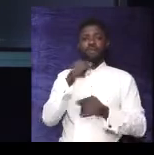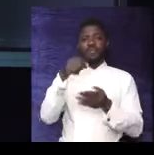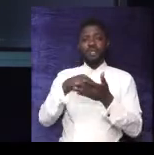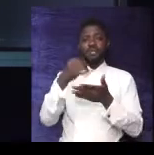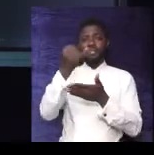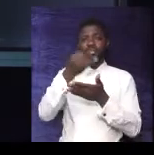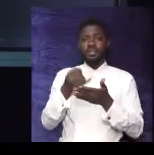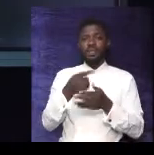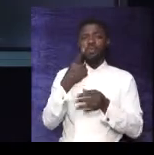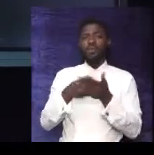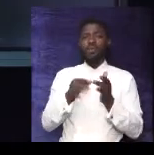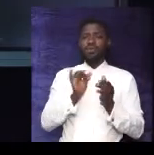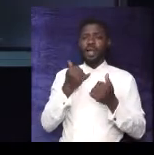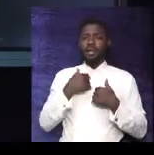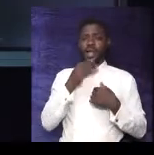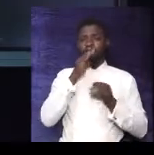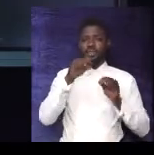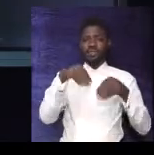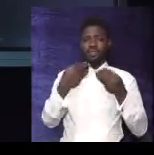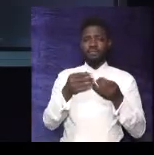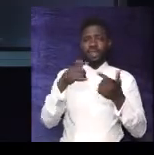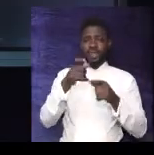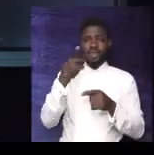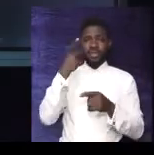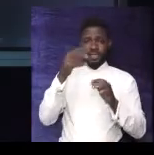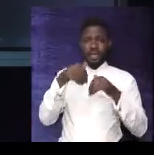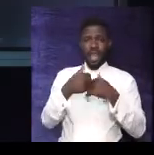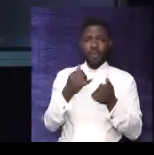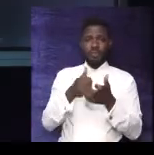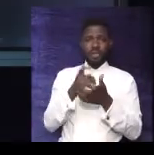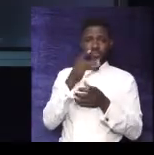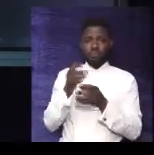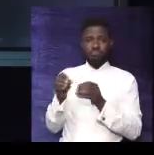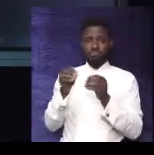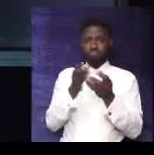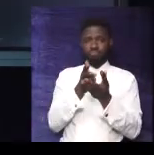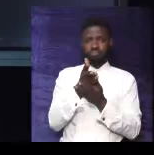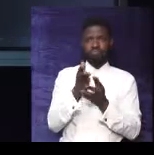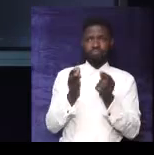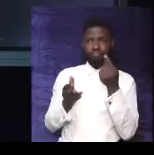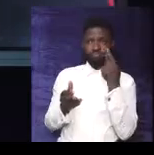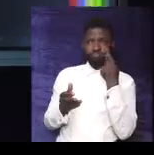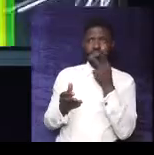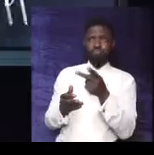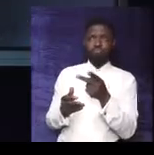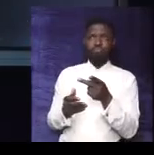from this diagram? What have I been given? So let's see how Nkokwaje is going to put us through this word.